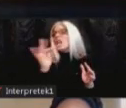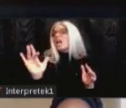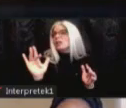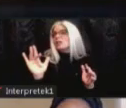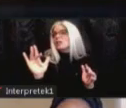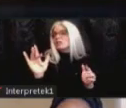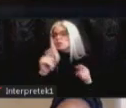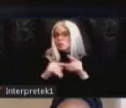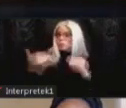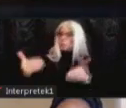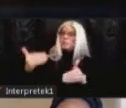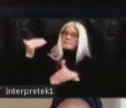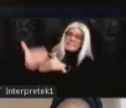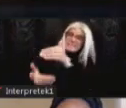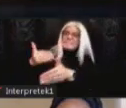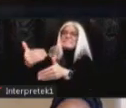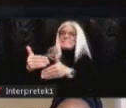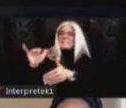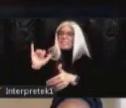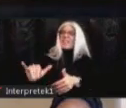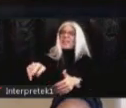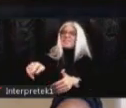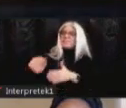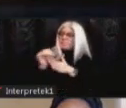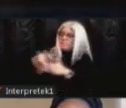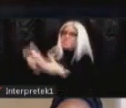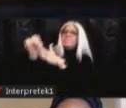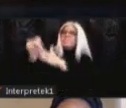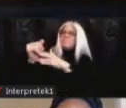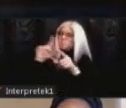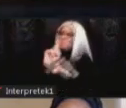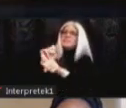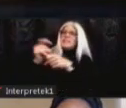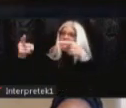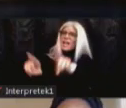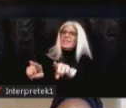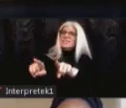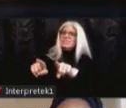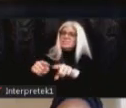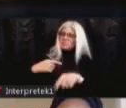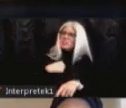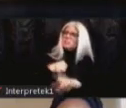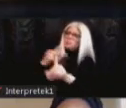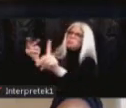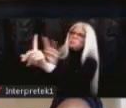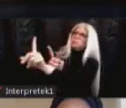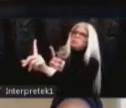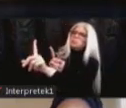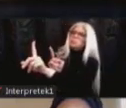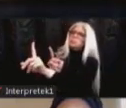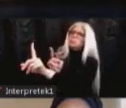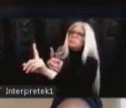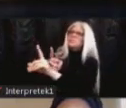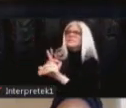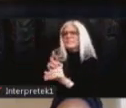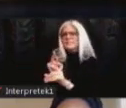venture happen. And I believe that if they're going to act upon this, they